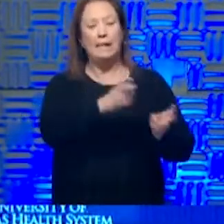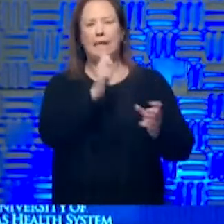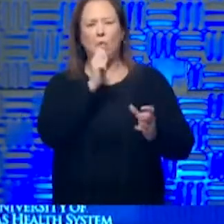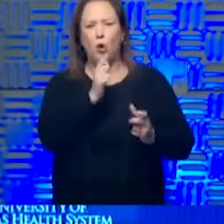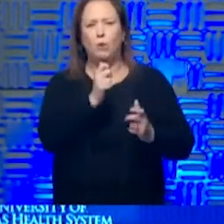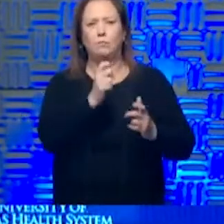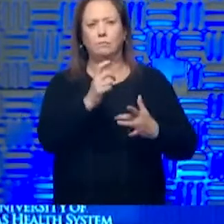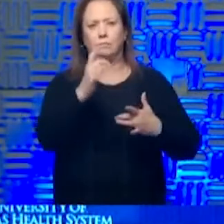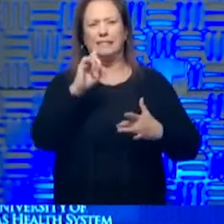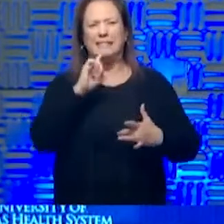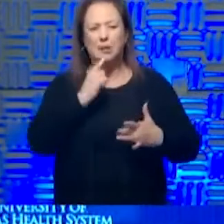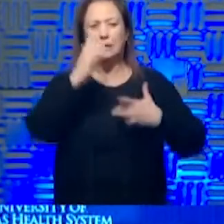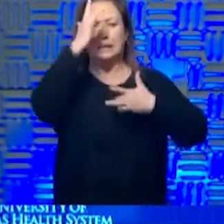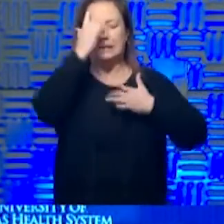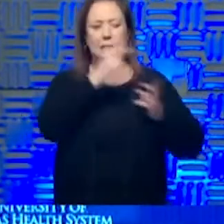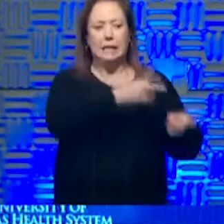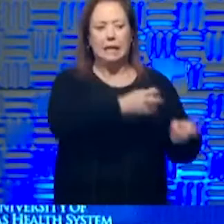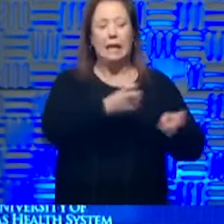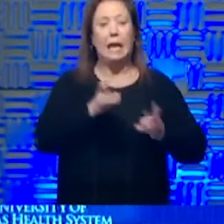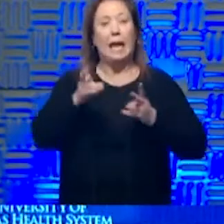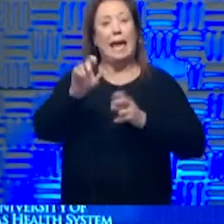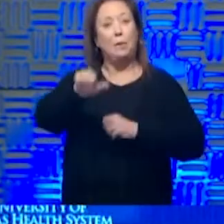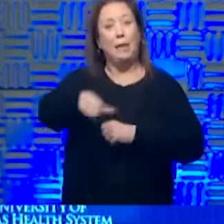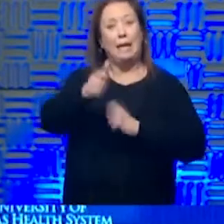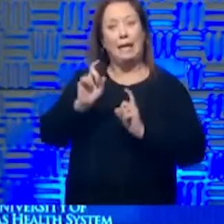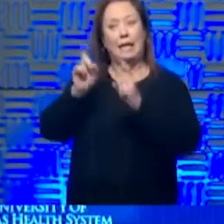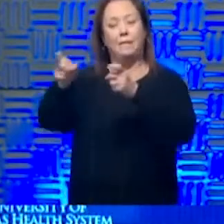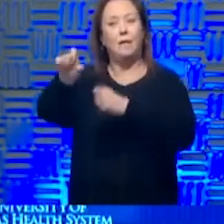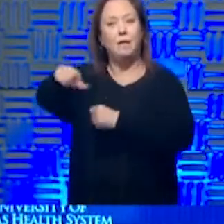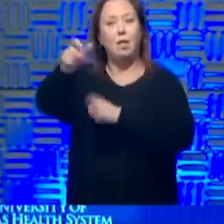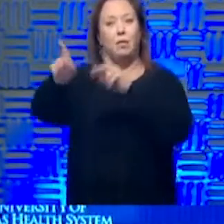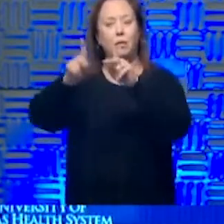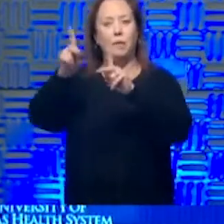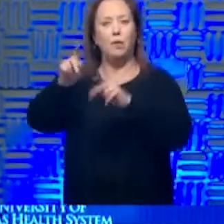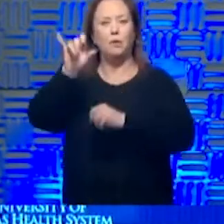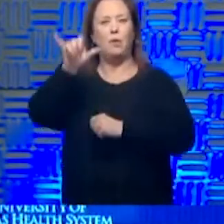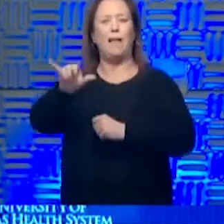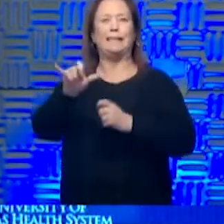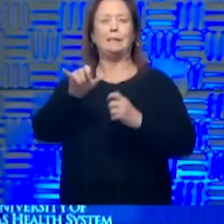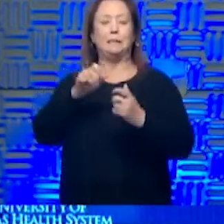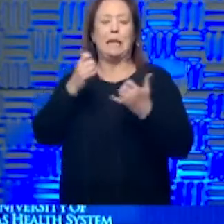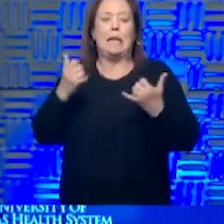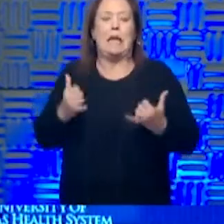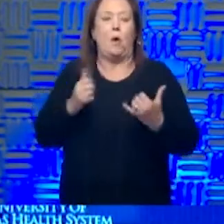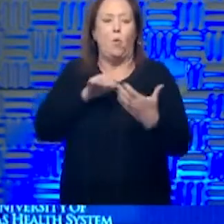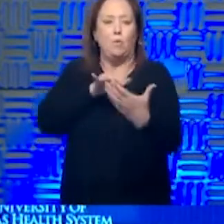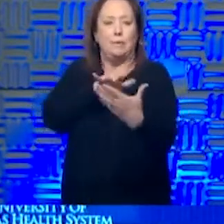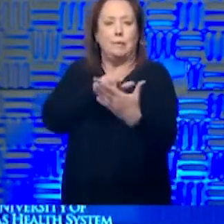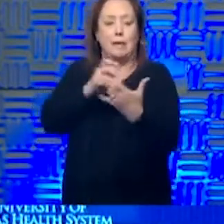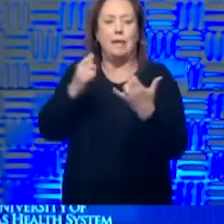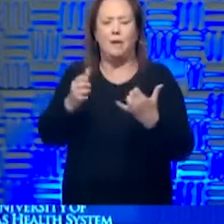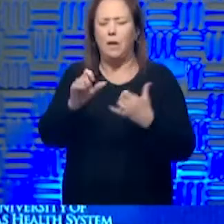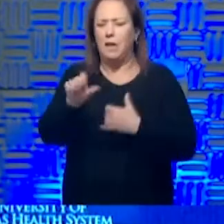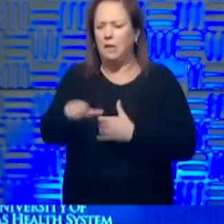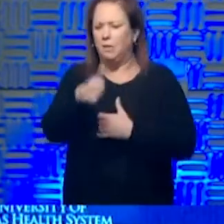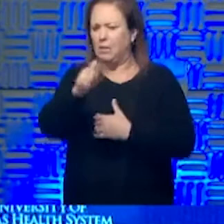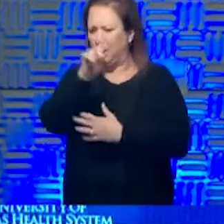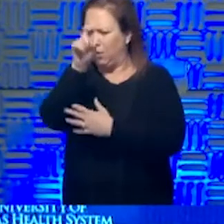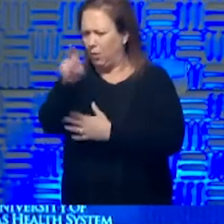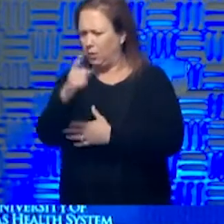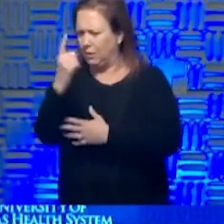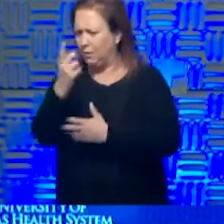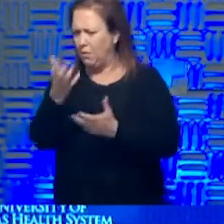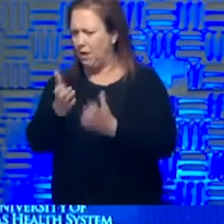others to help prevent illness. And that's the part that's the part that's still the study. Now, there was another question out there, I think, too,